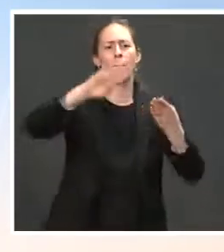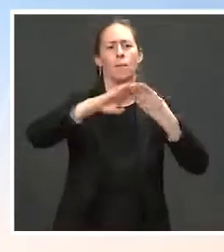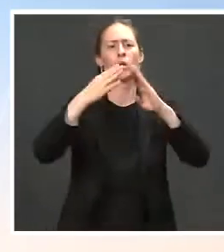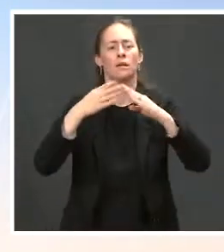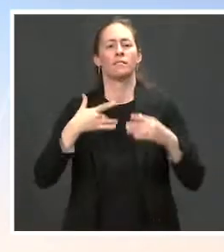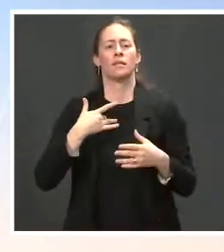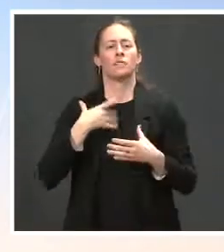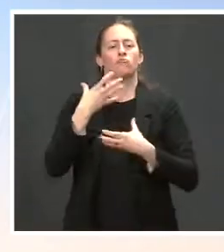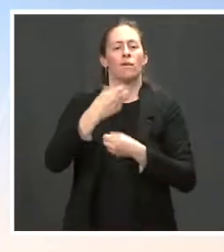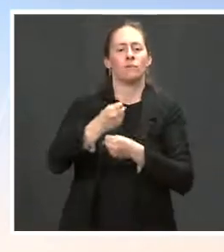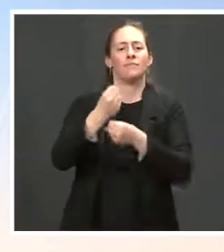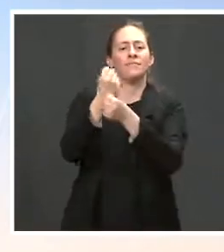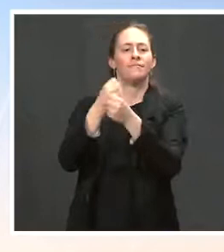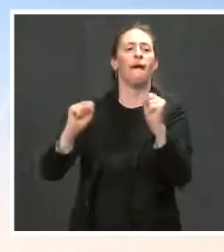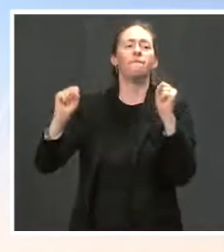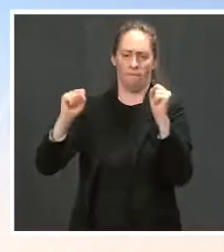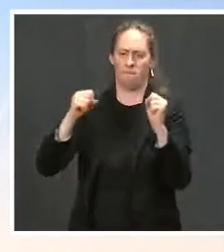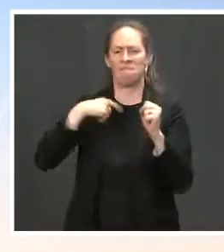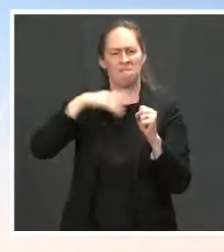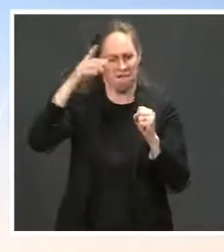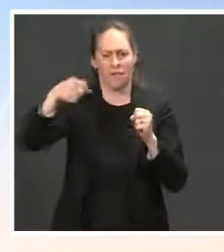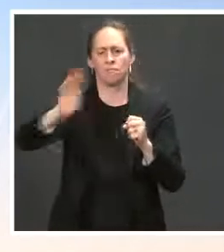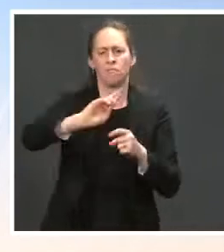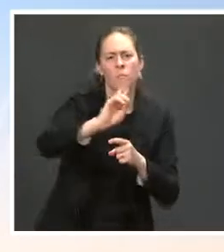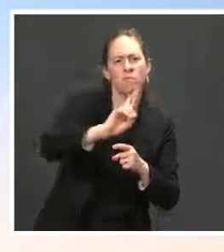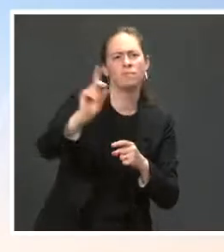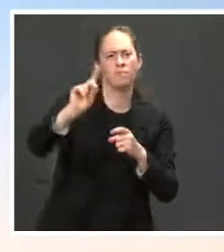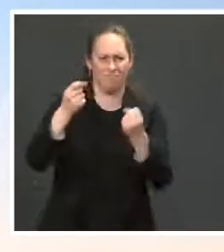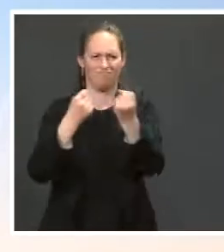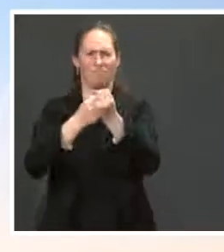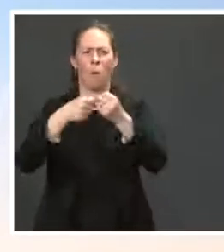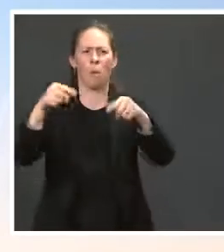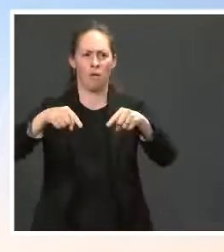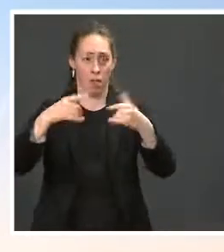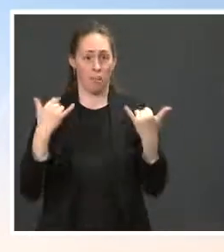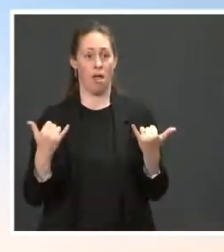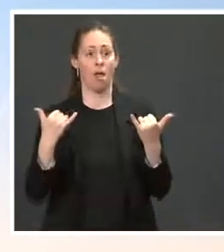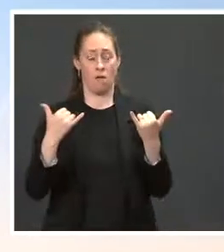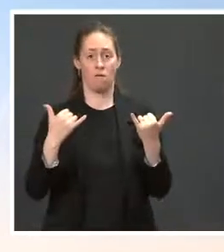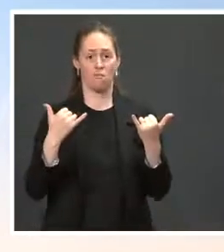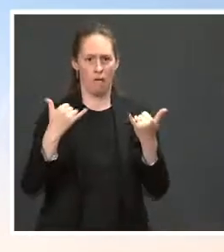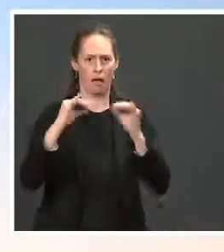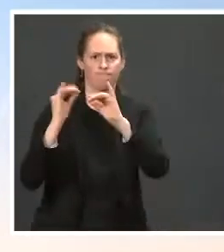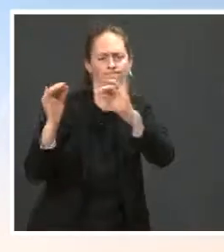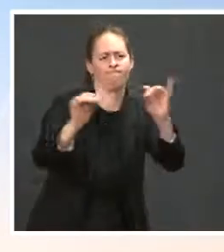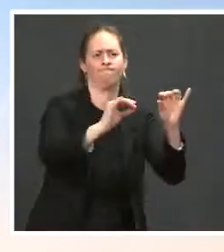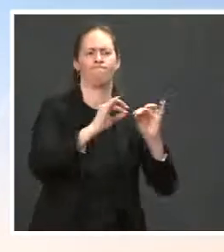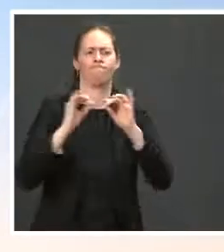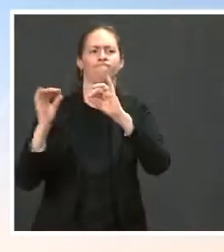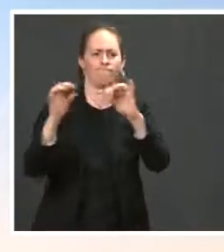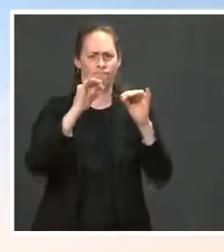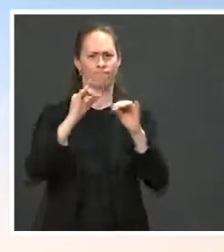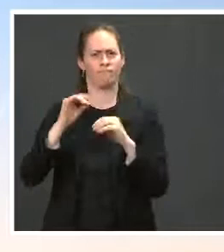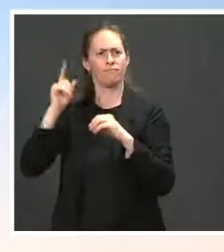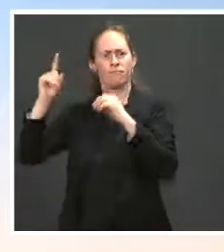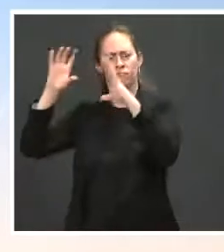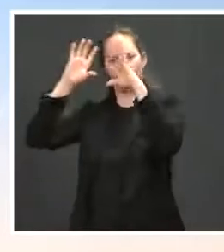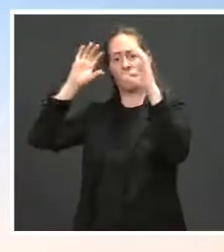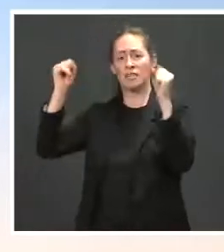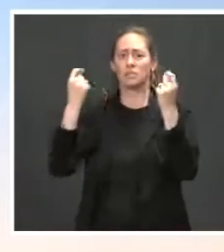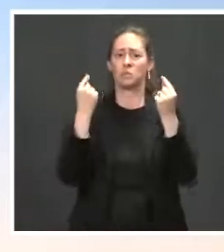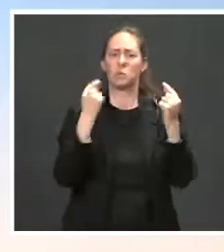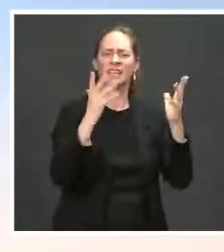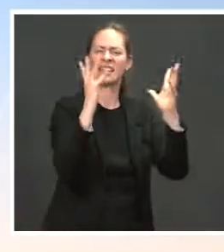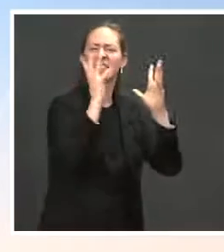and Republicans should support. There are conversations that are happening now that involve Democrats and Republicans, and he wants to leave the space for that, so he doesn't believe